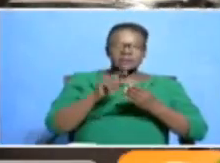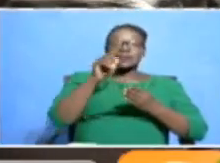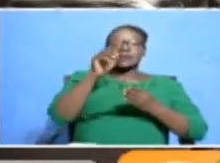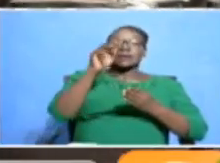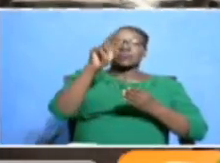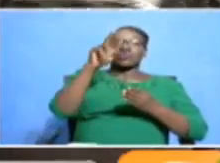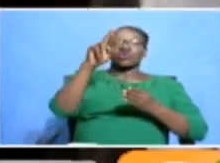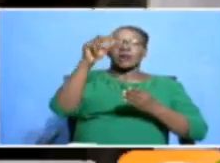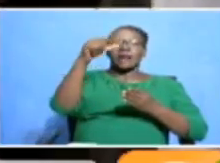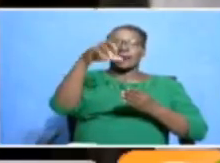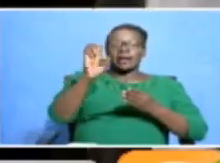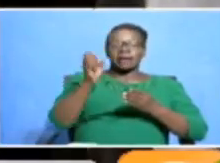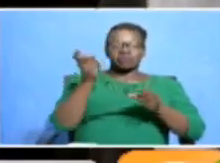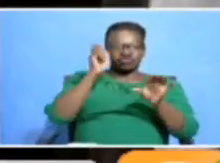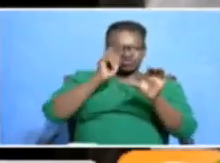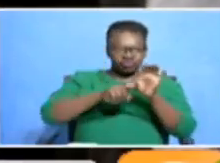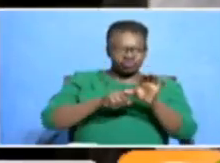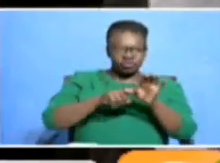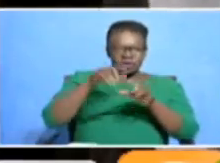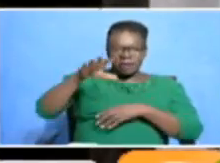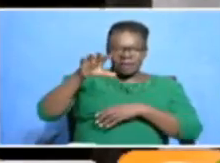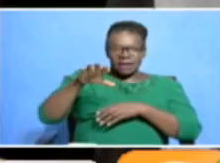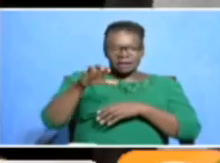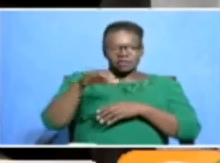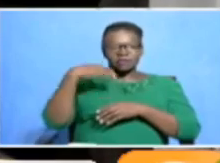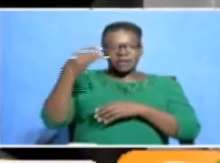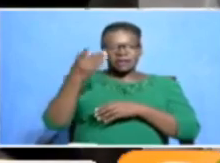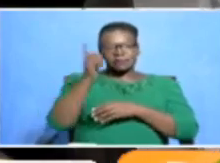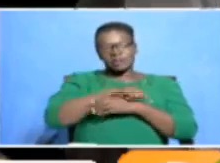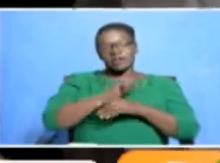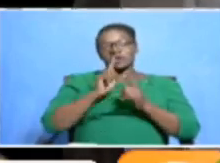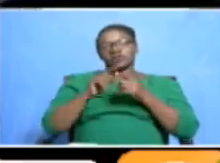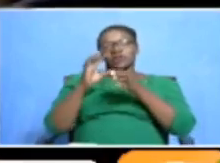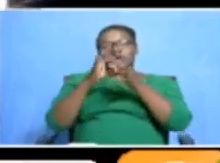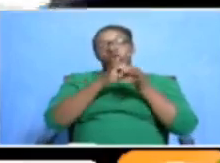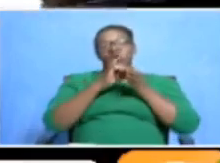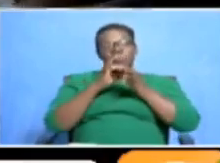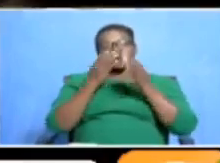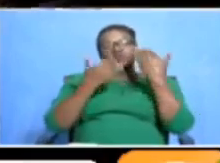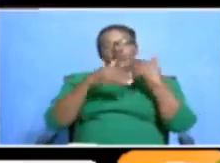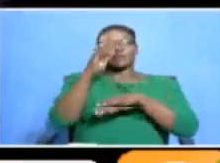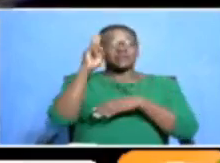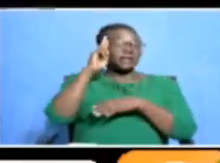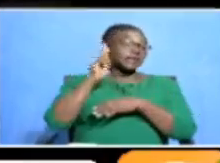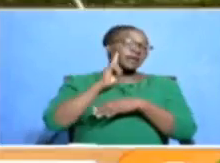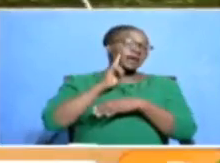they board a matatu at the Hakati terminus on their daily journey to the Cooperative University in Karen.